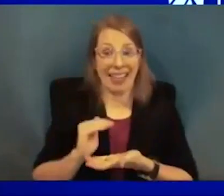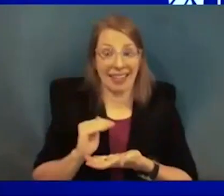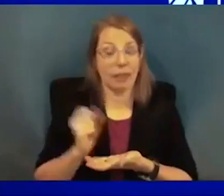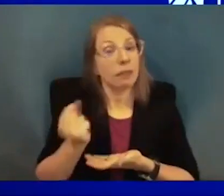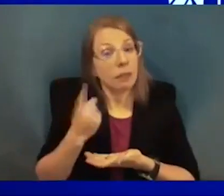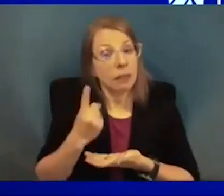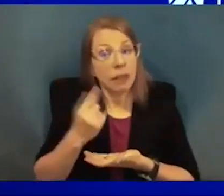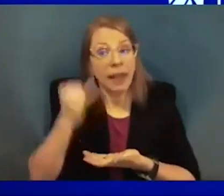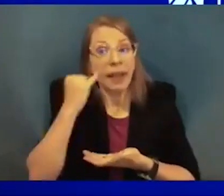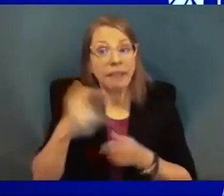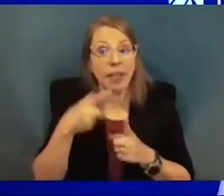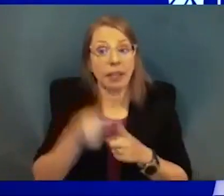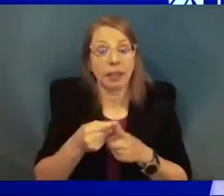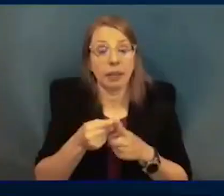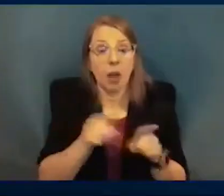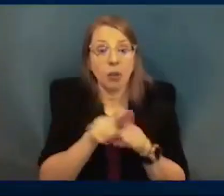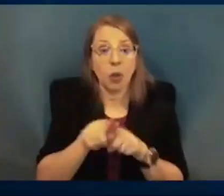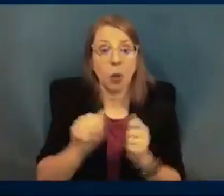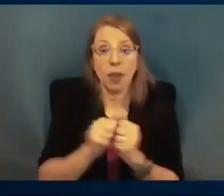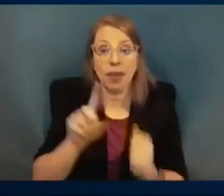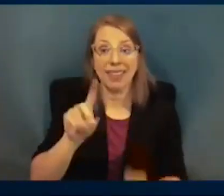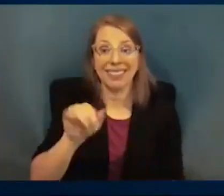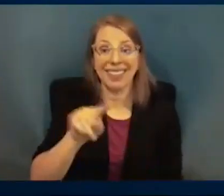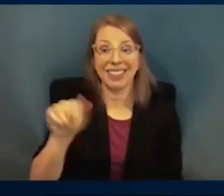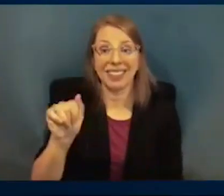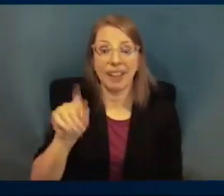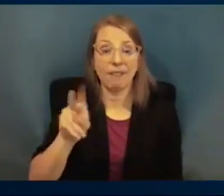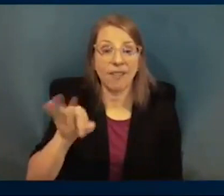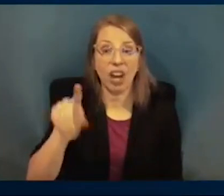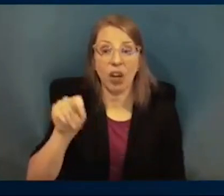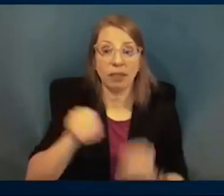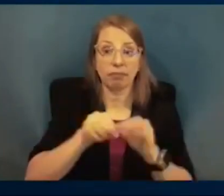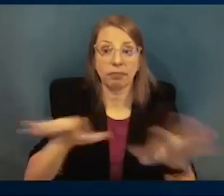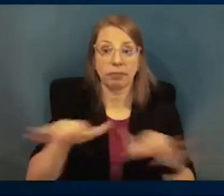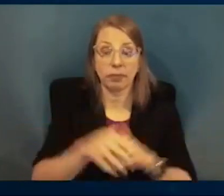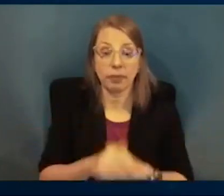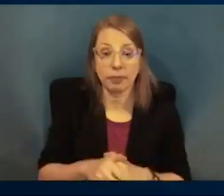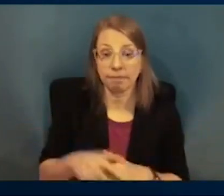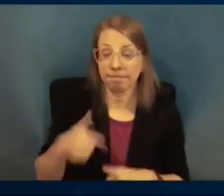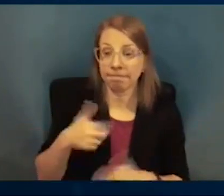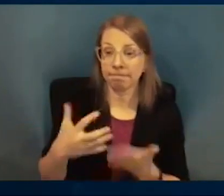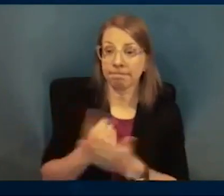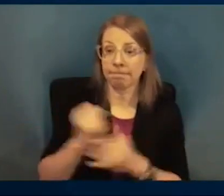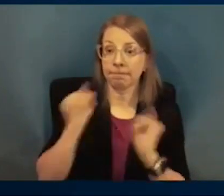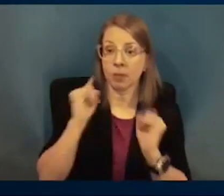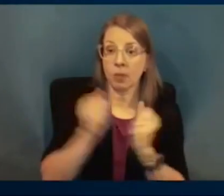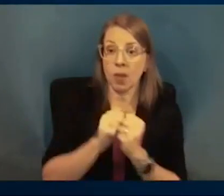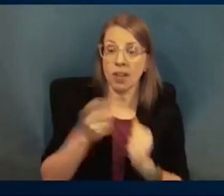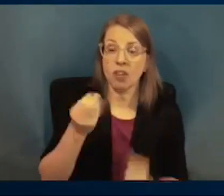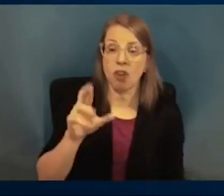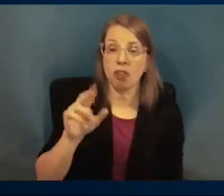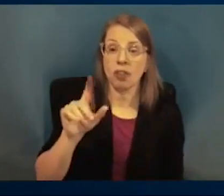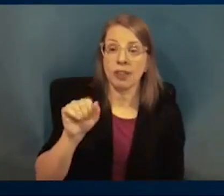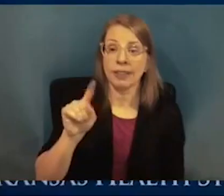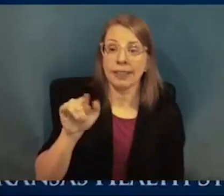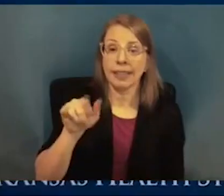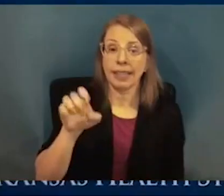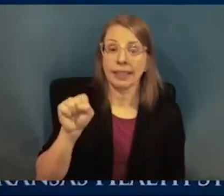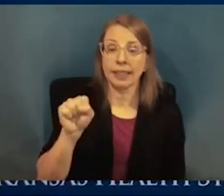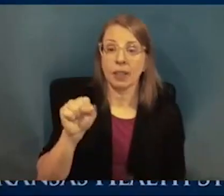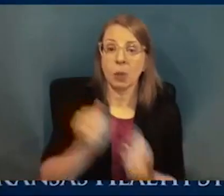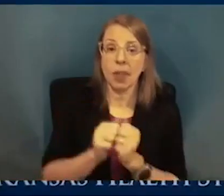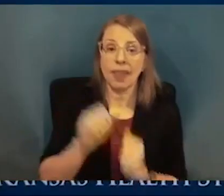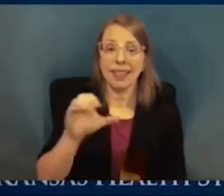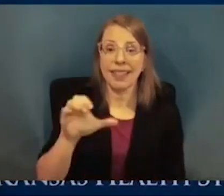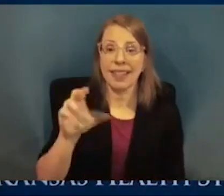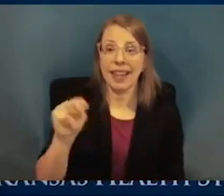even with the Delta variant. Yeah, and I did an interview with Dr. Stites recently with CNN, and one of the things he said